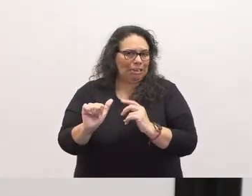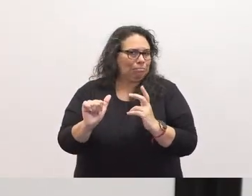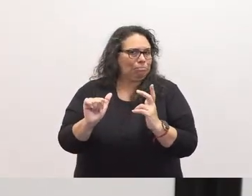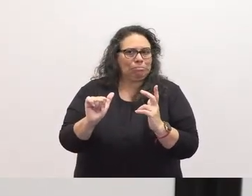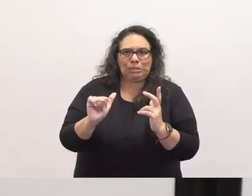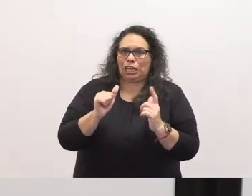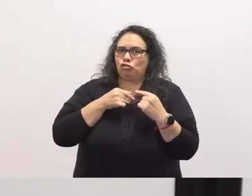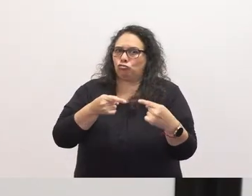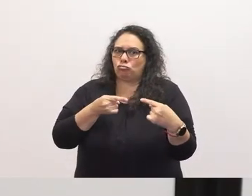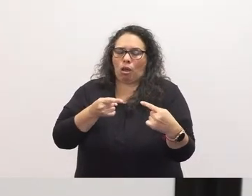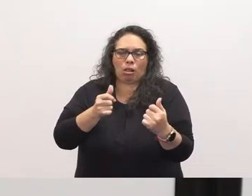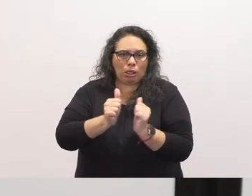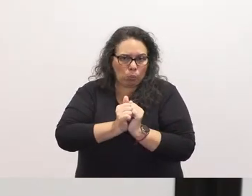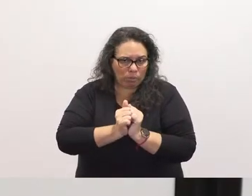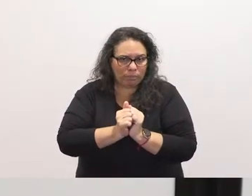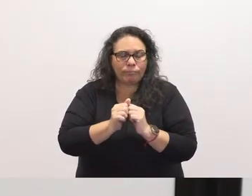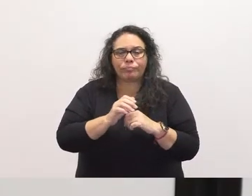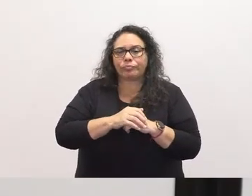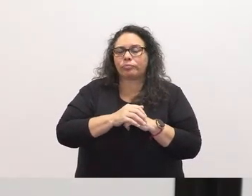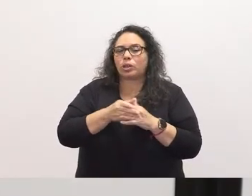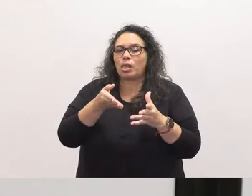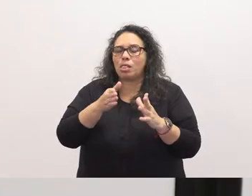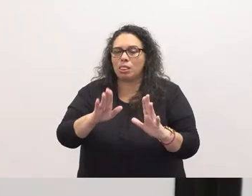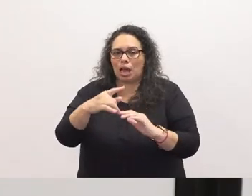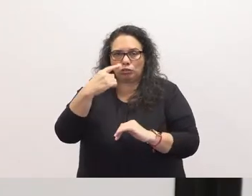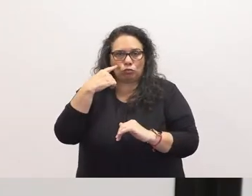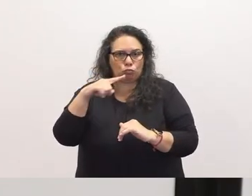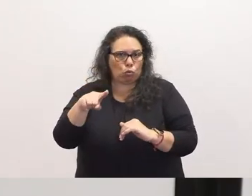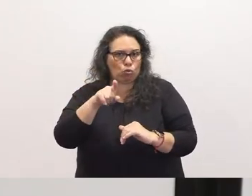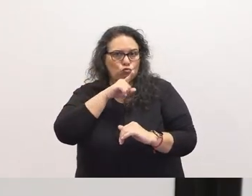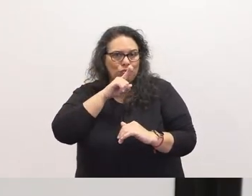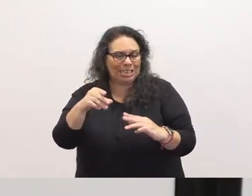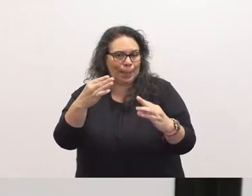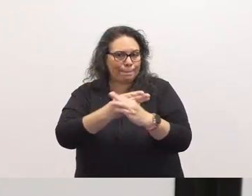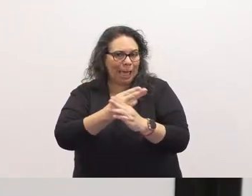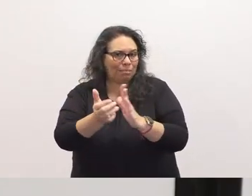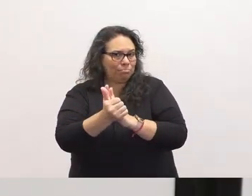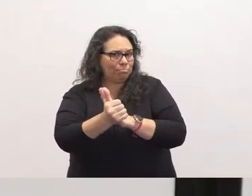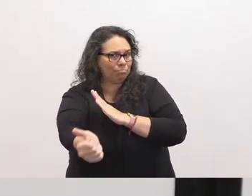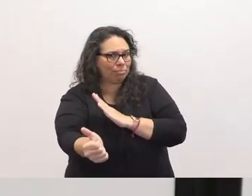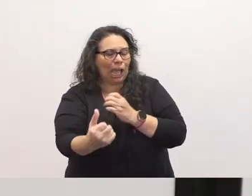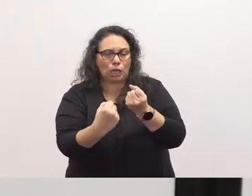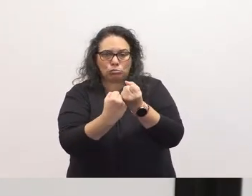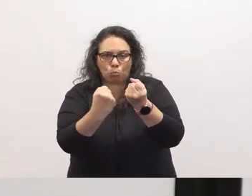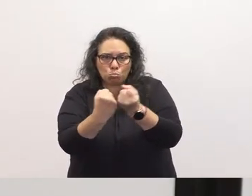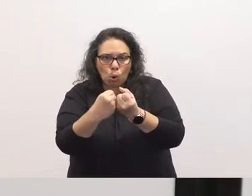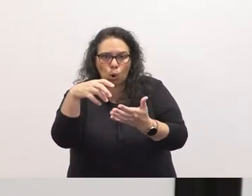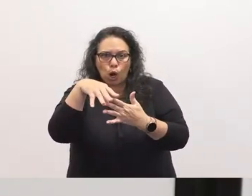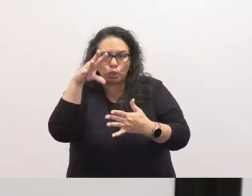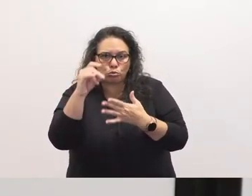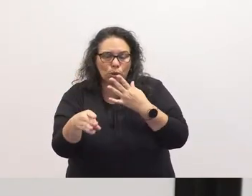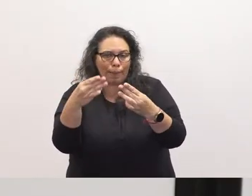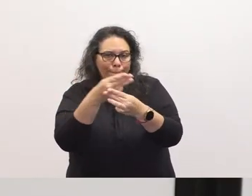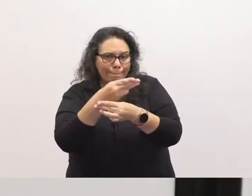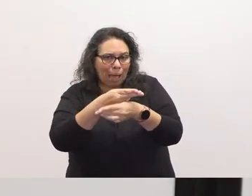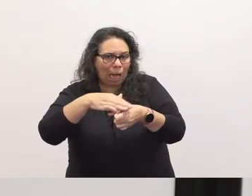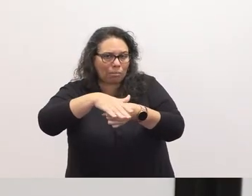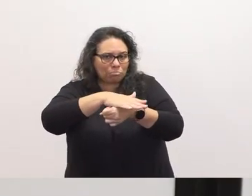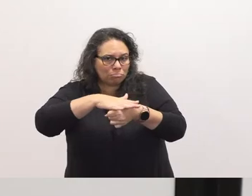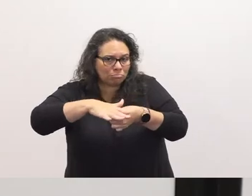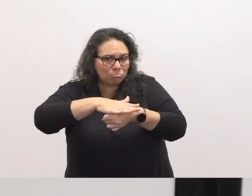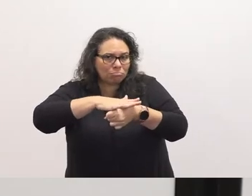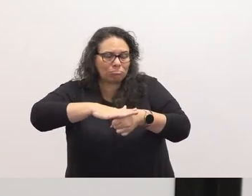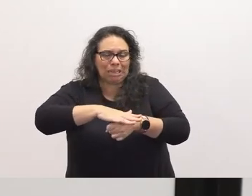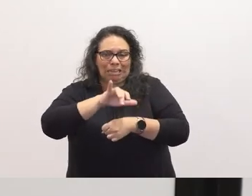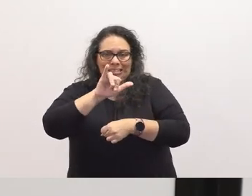are struggling with. So this allows for really math experts to be able to support students in math content.